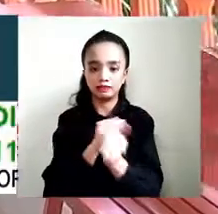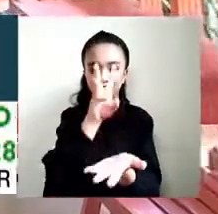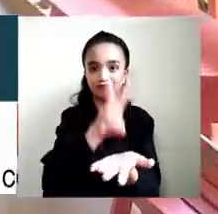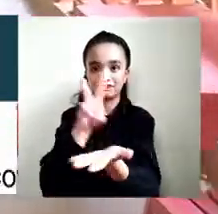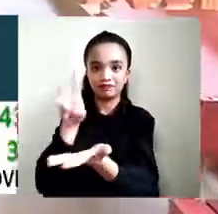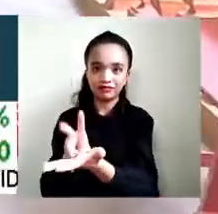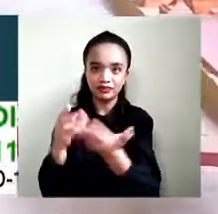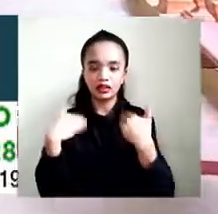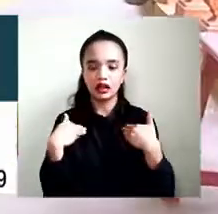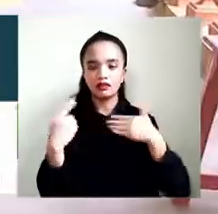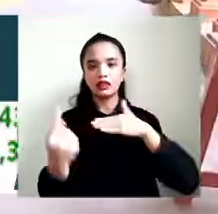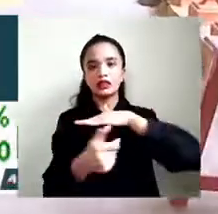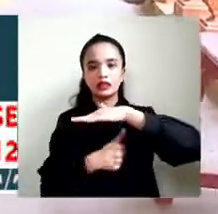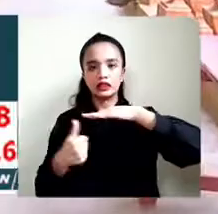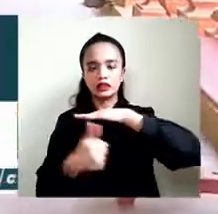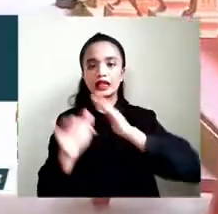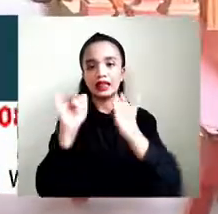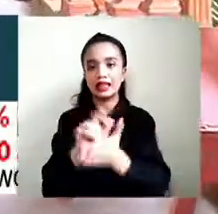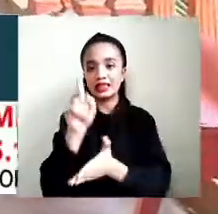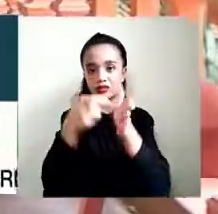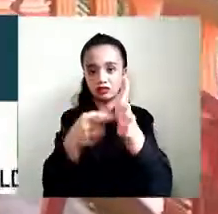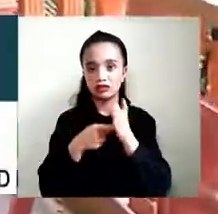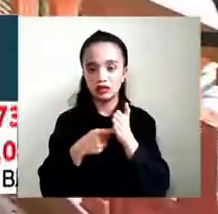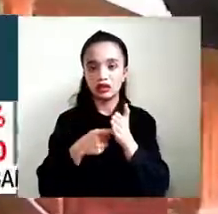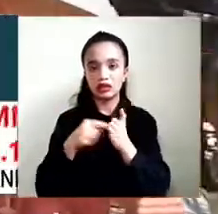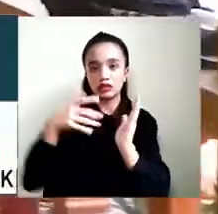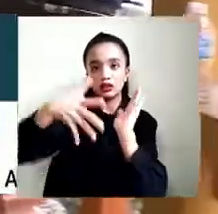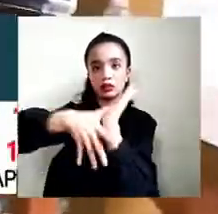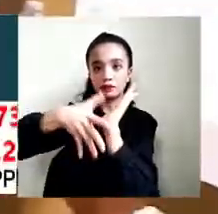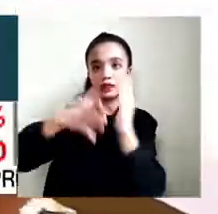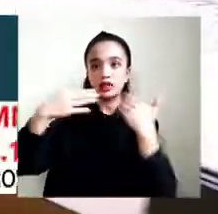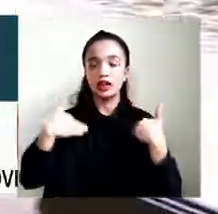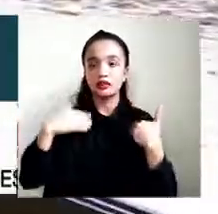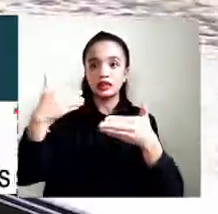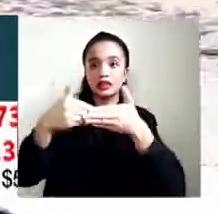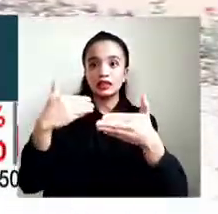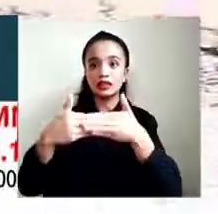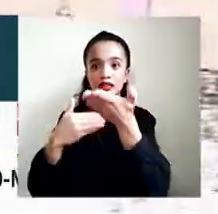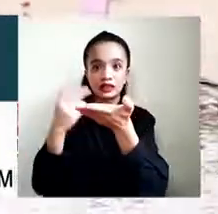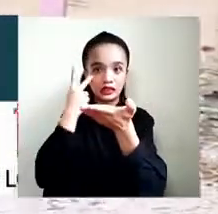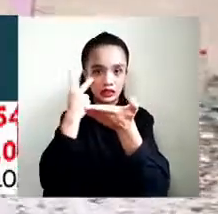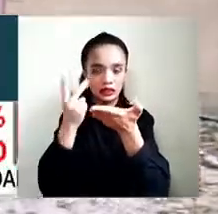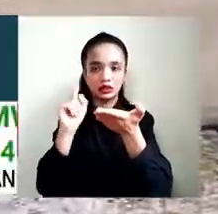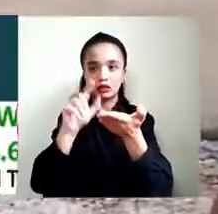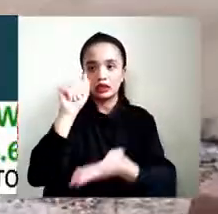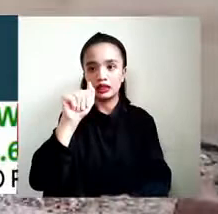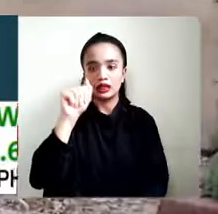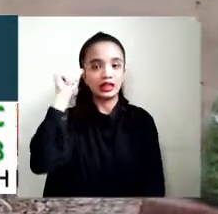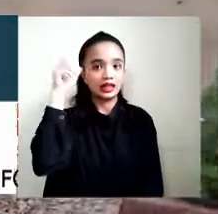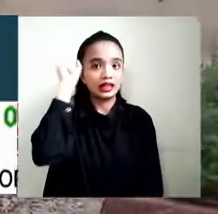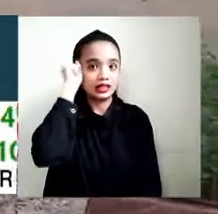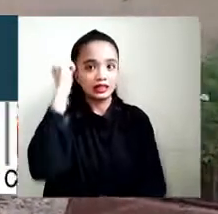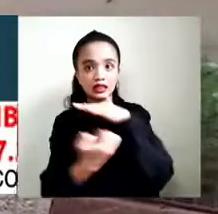That's one of the requirements of the Commission on Elections. And there's a gym beside me for Andres Soriano. That's their